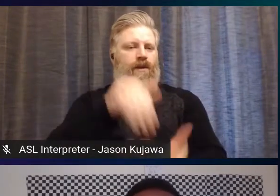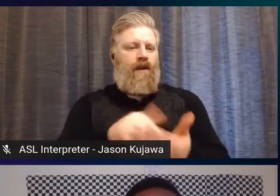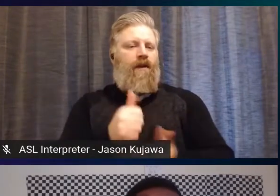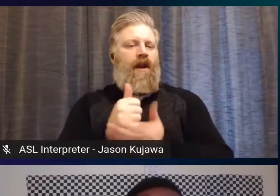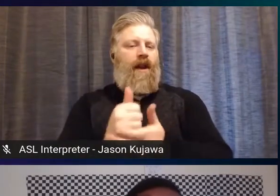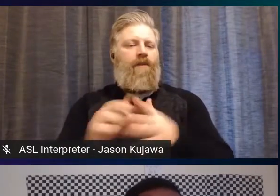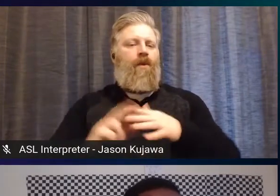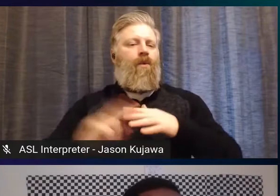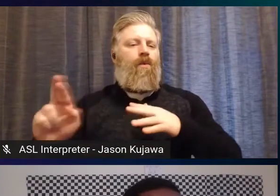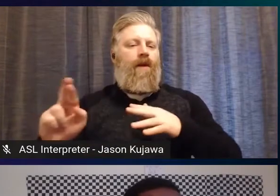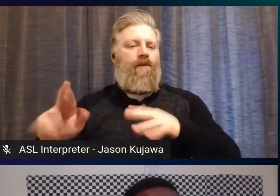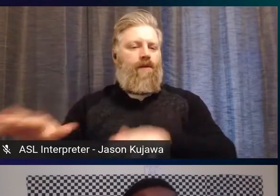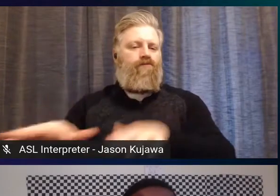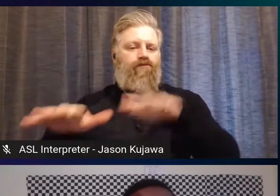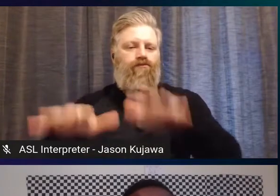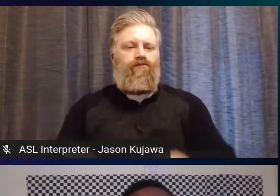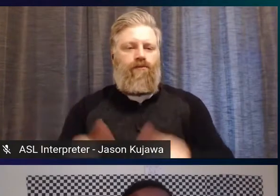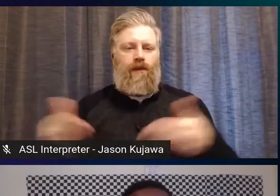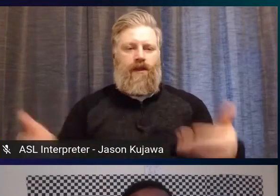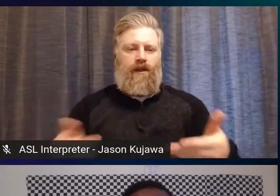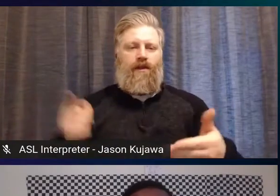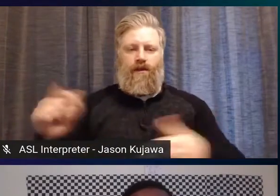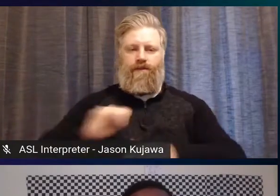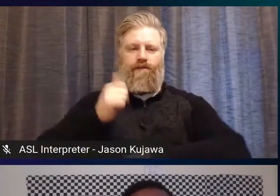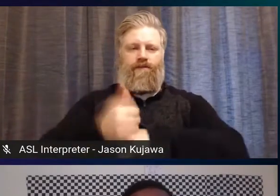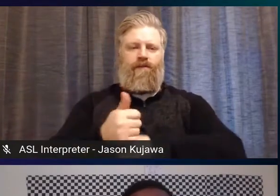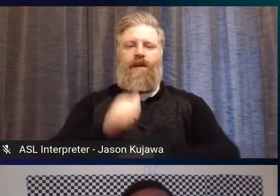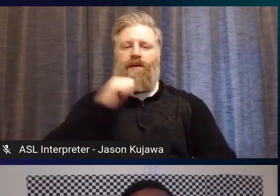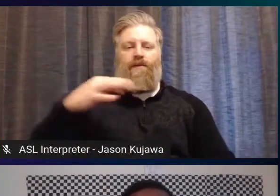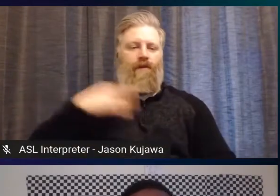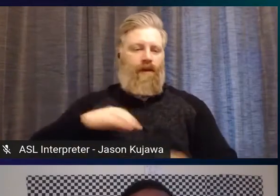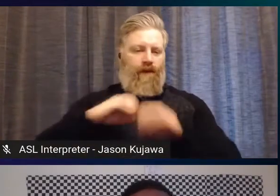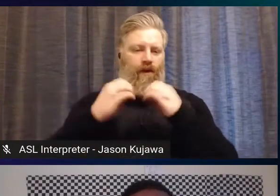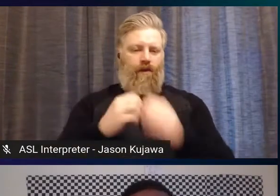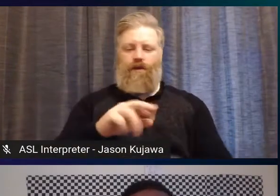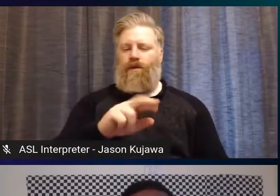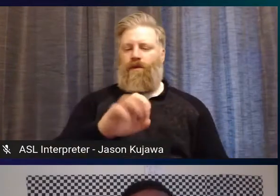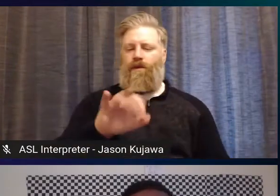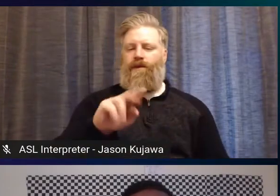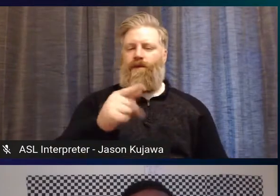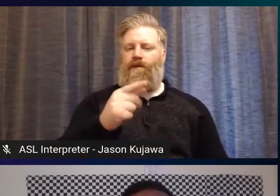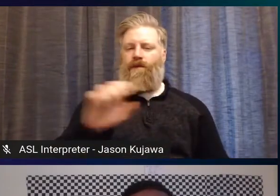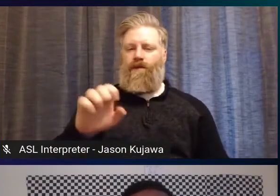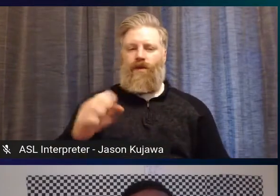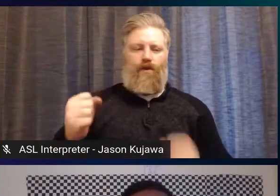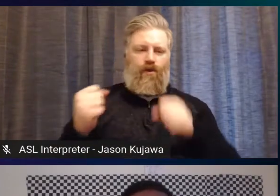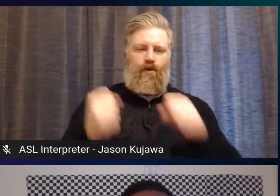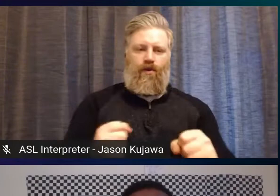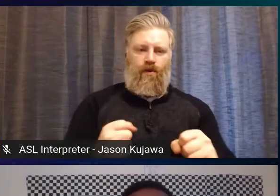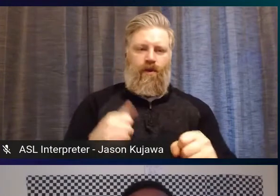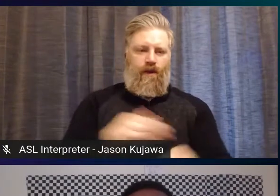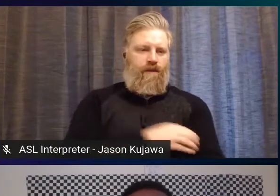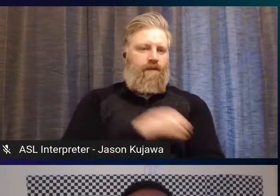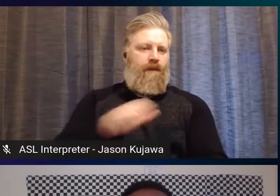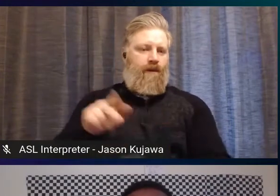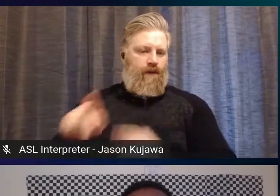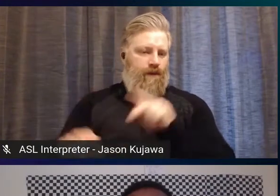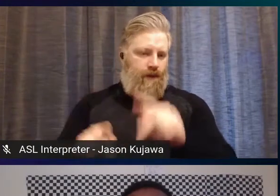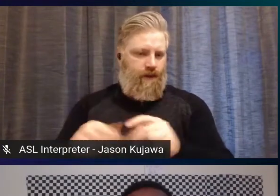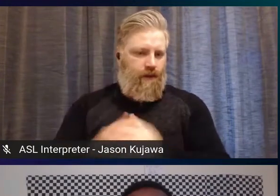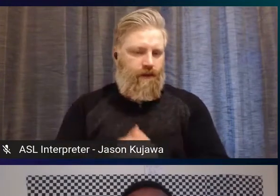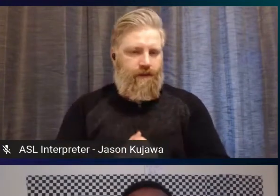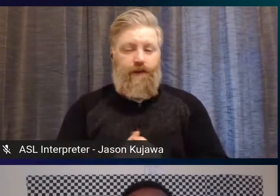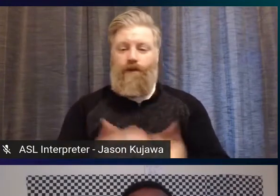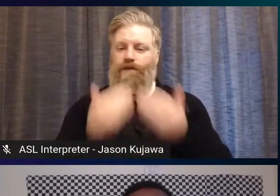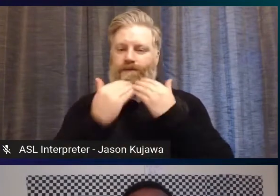is the founder of Refugee Strong, a nonprofit organization that empowers students living in refugee camps. Thank you both for being here.